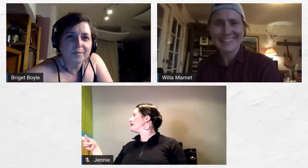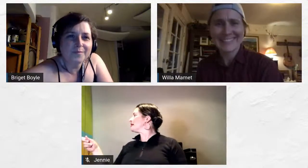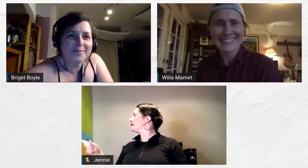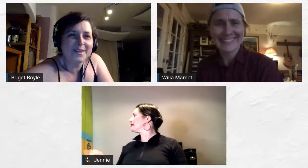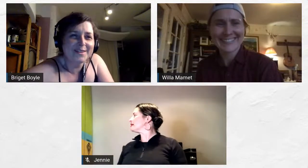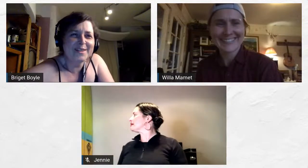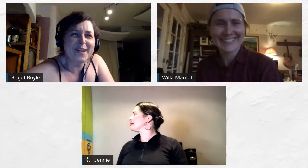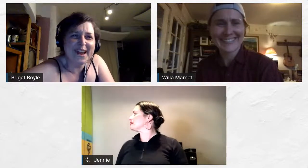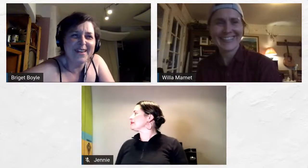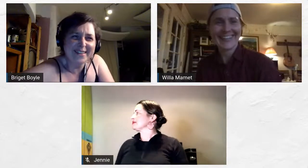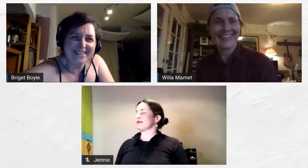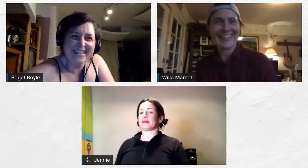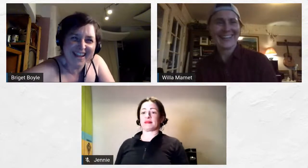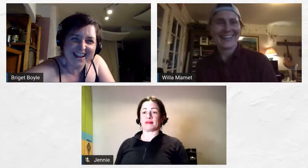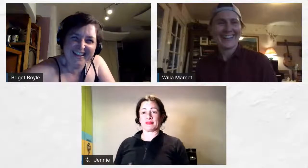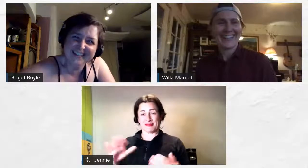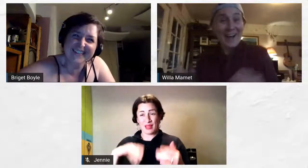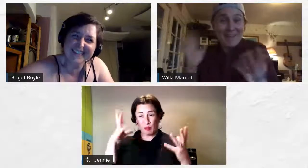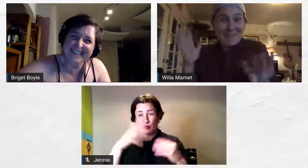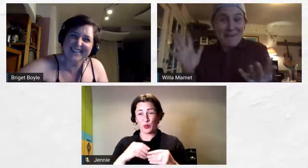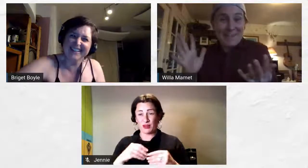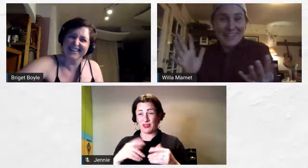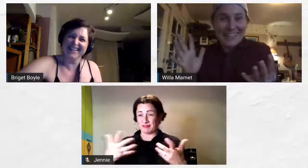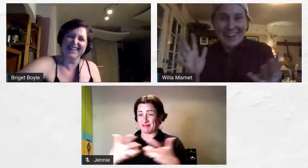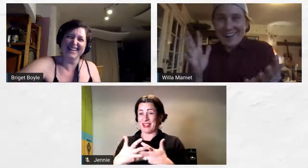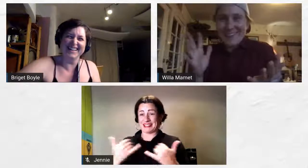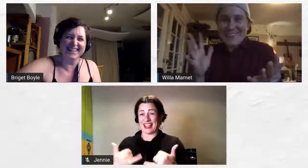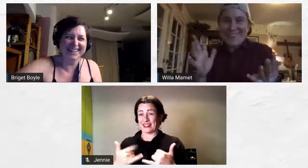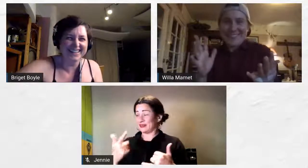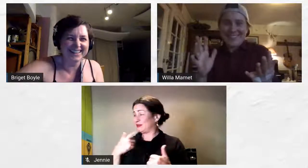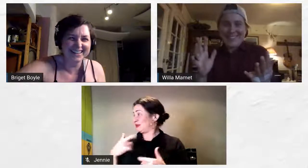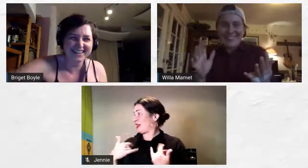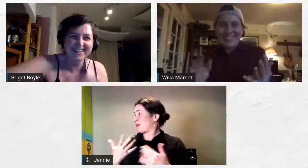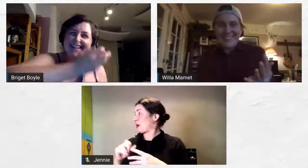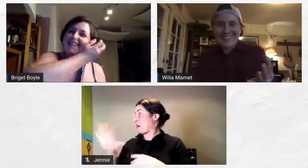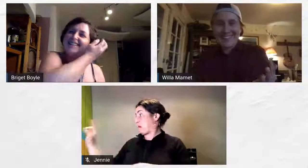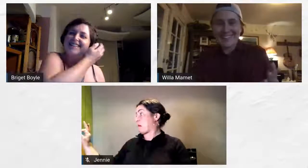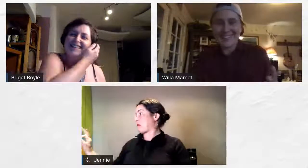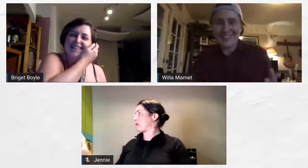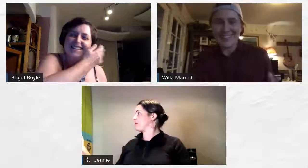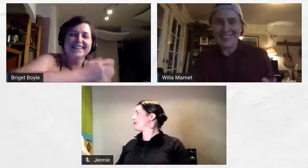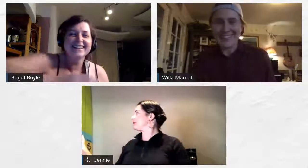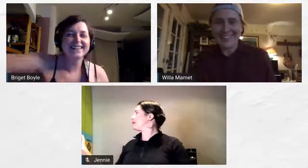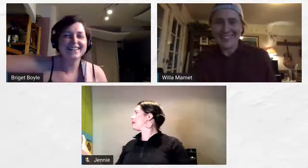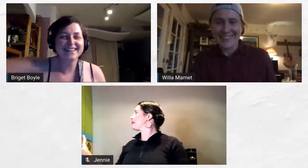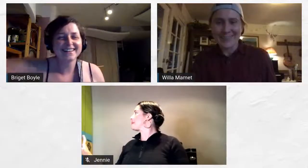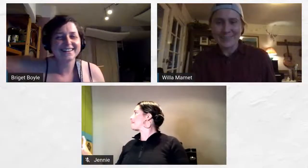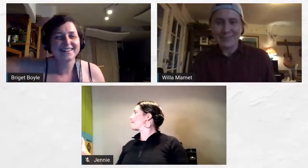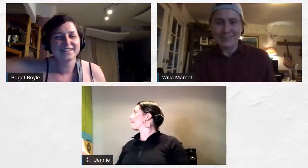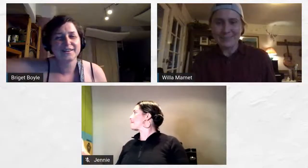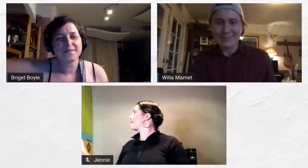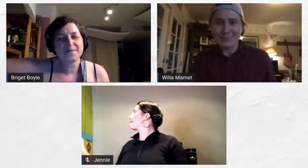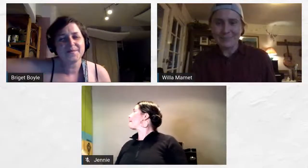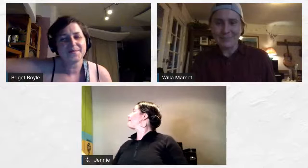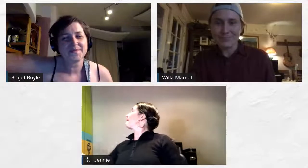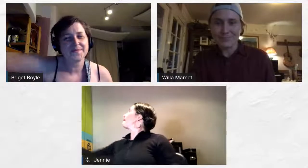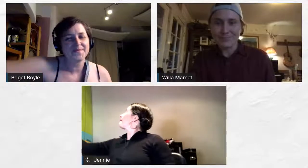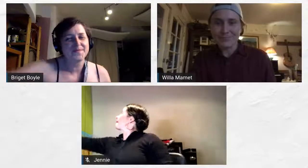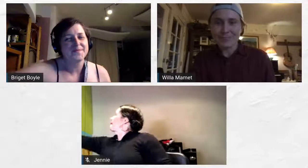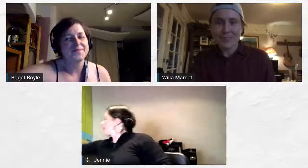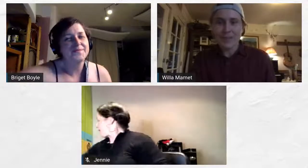makes it. Dude, I added that today. Oh, it's perfect. Oh, it's so good. So good.